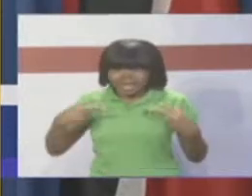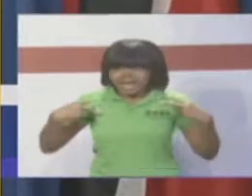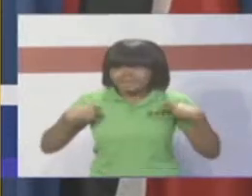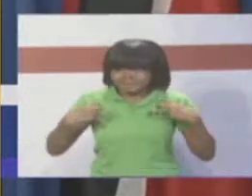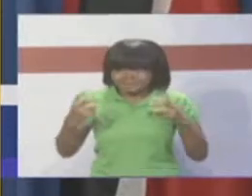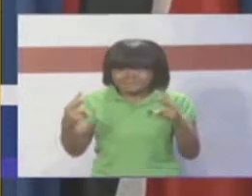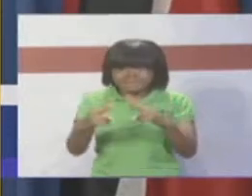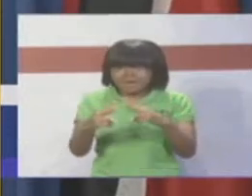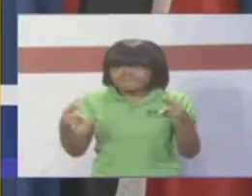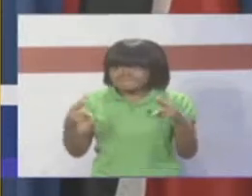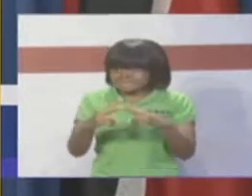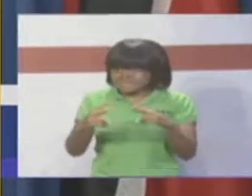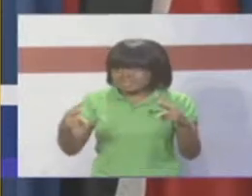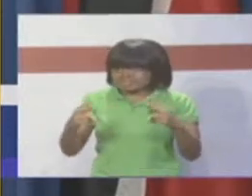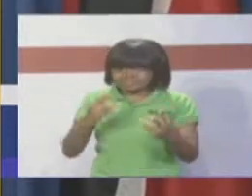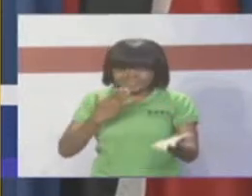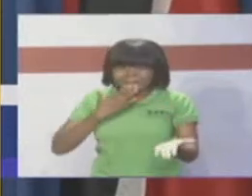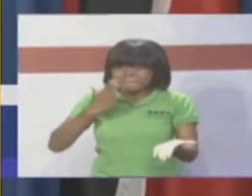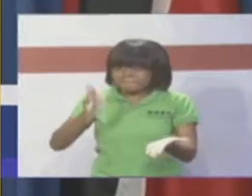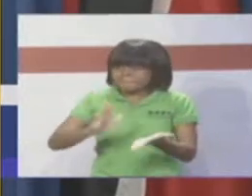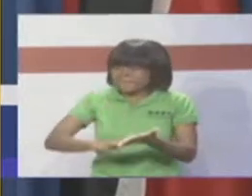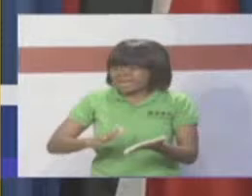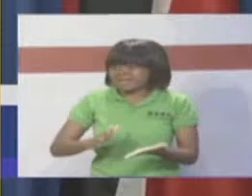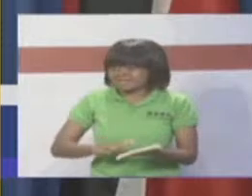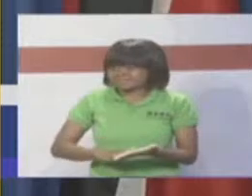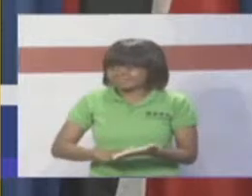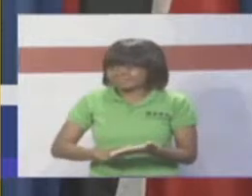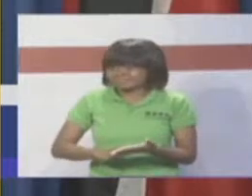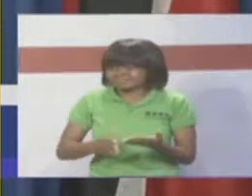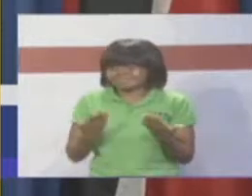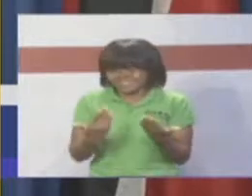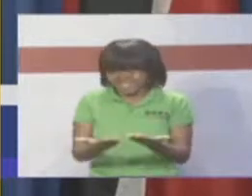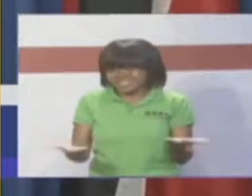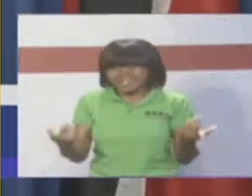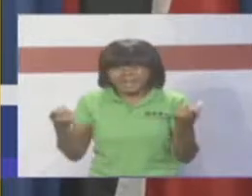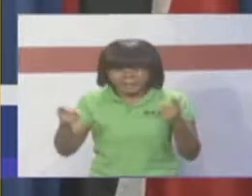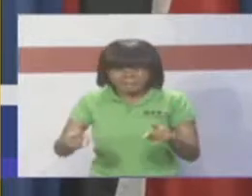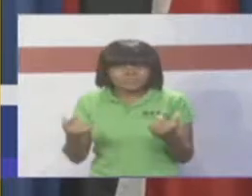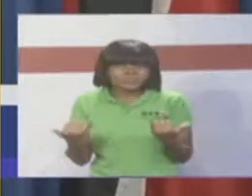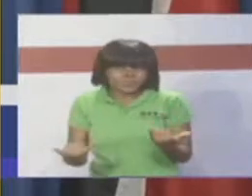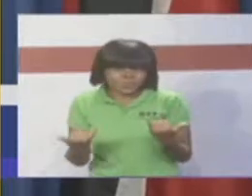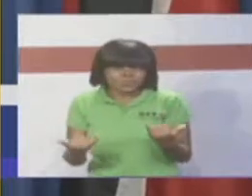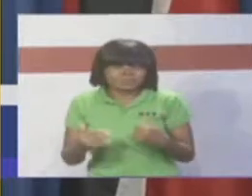We have, for the last few months, been